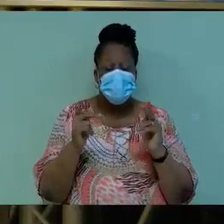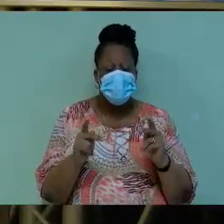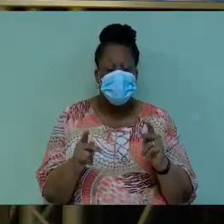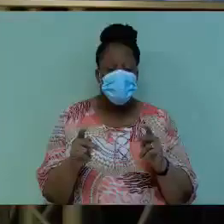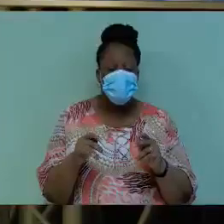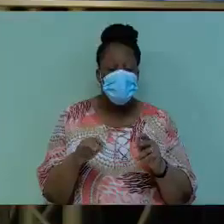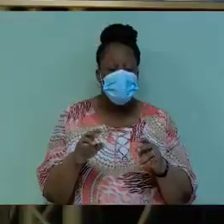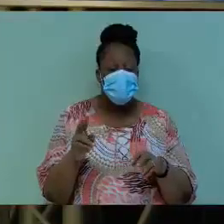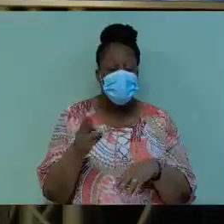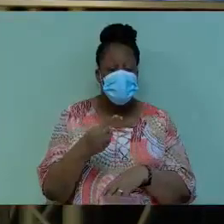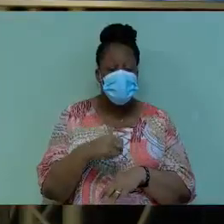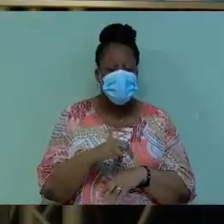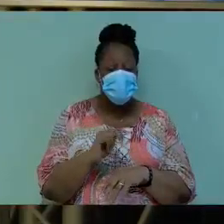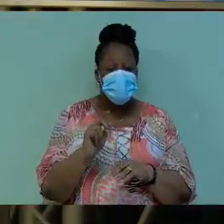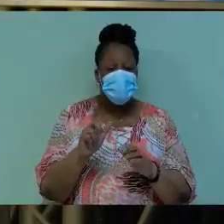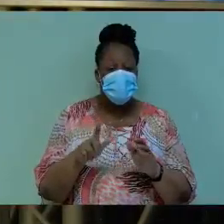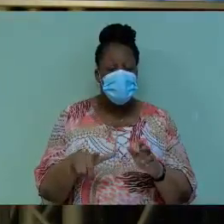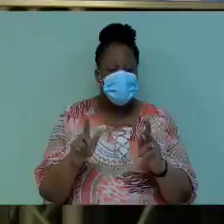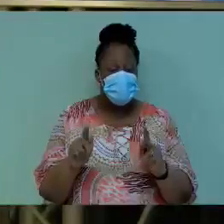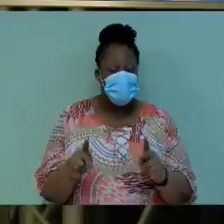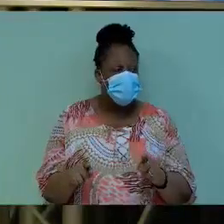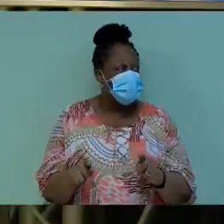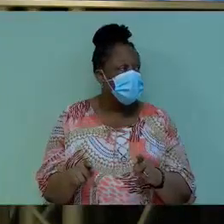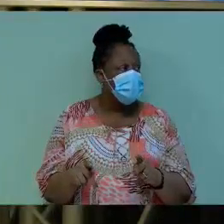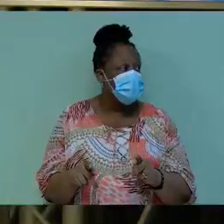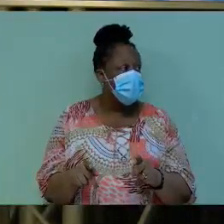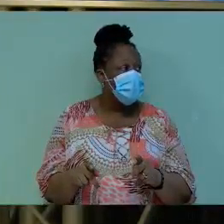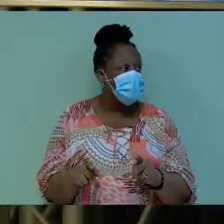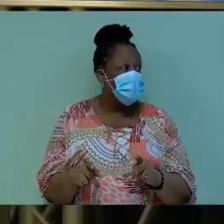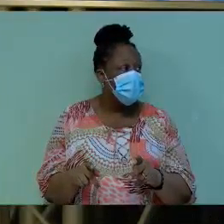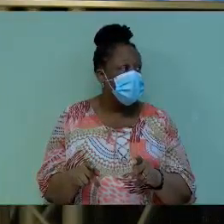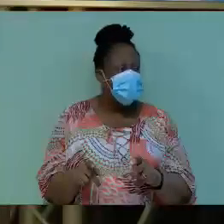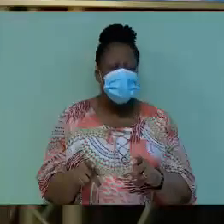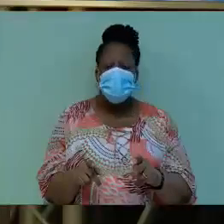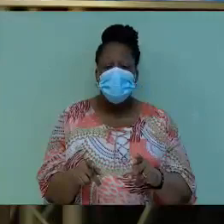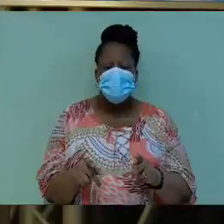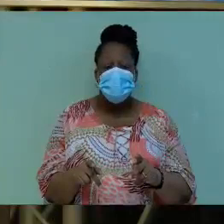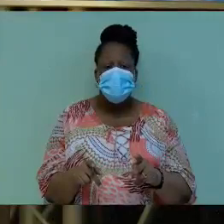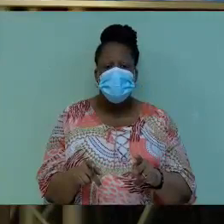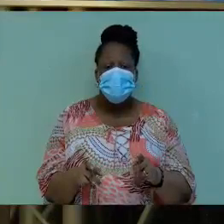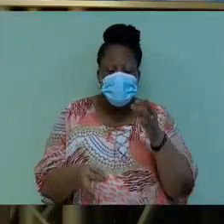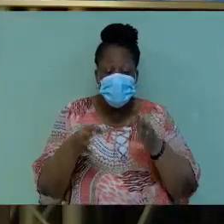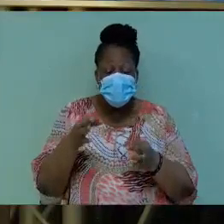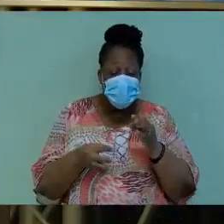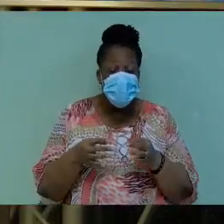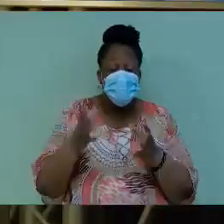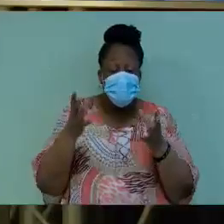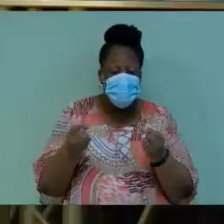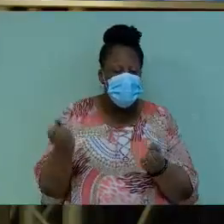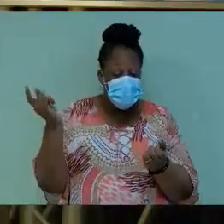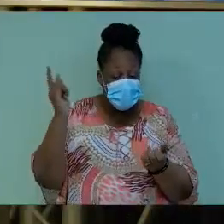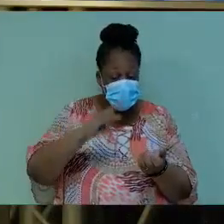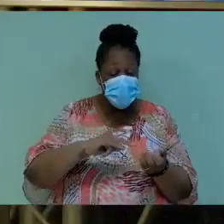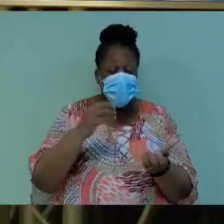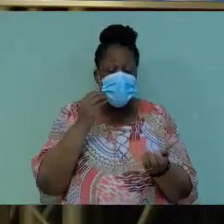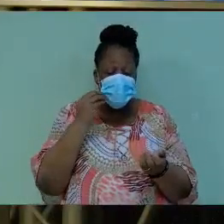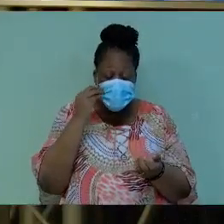our nationals would not be denied. However, it will be done under a control measure. Let's be realistic. We have done